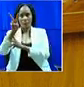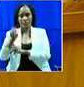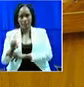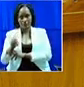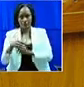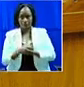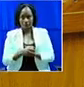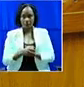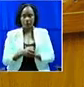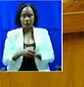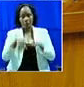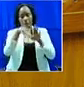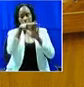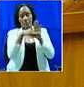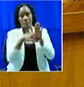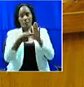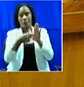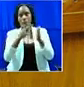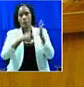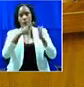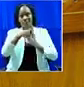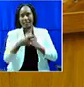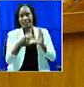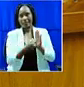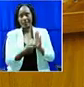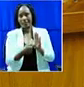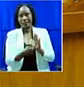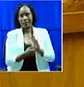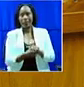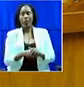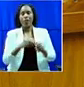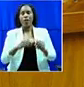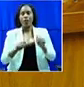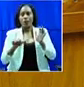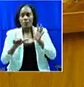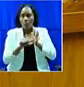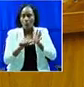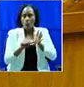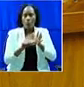These catalytic projects have been prioritized for immediate